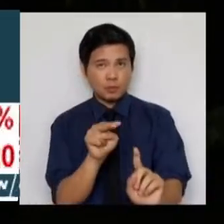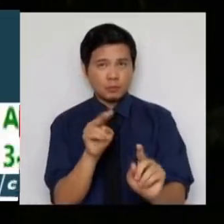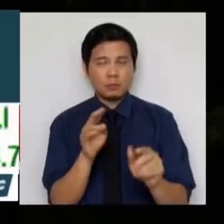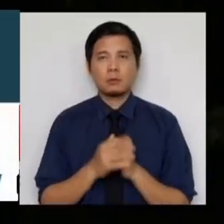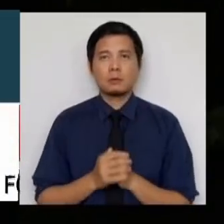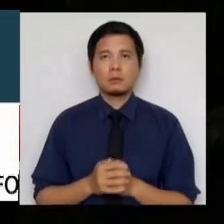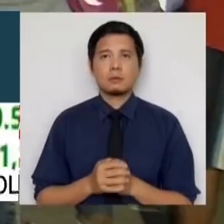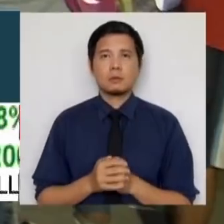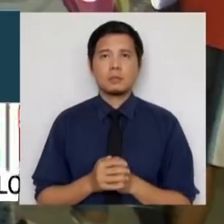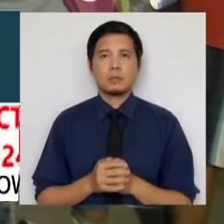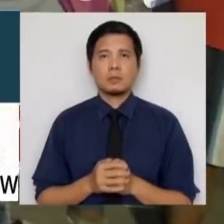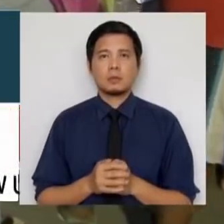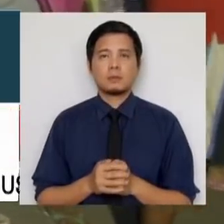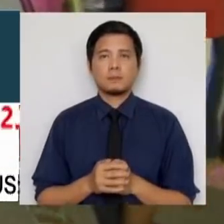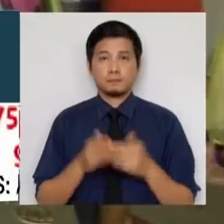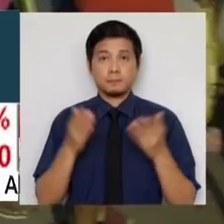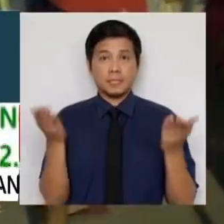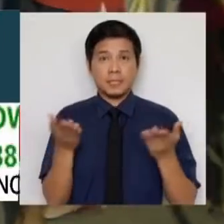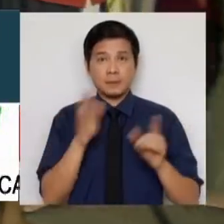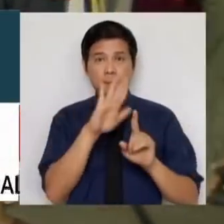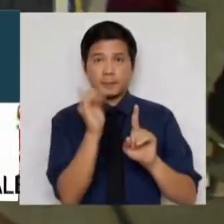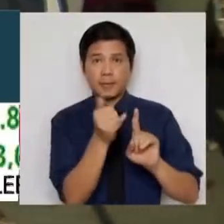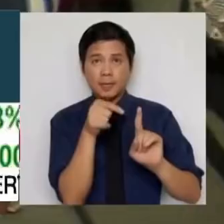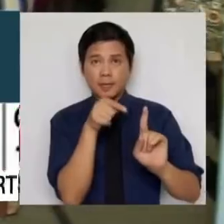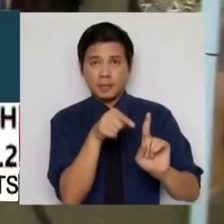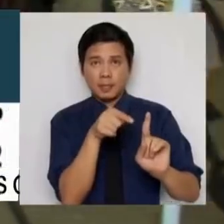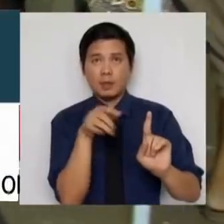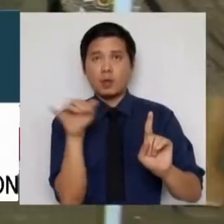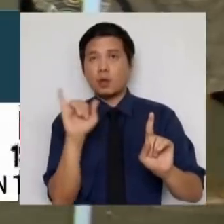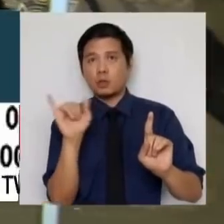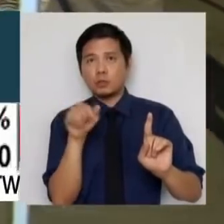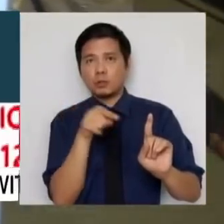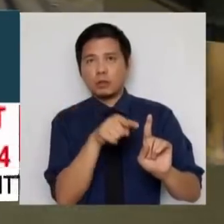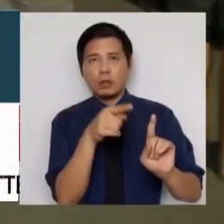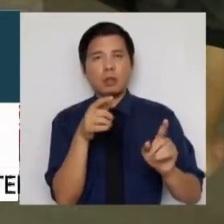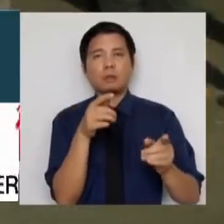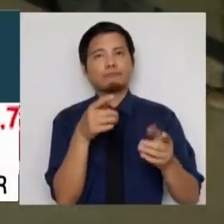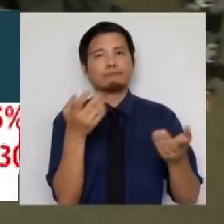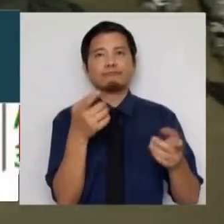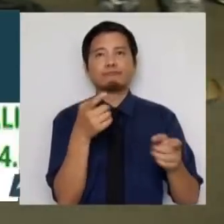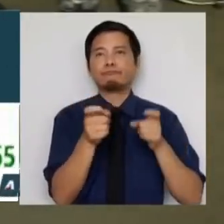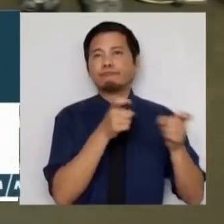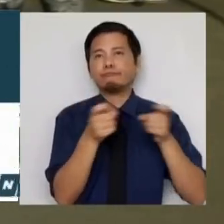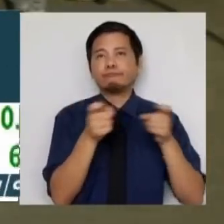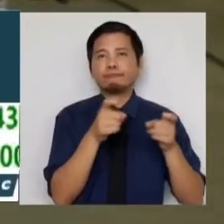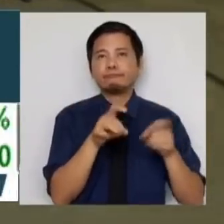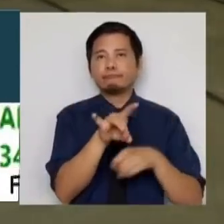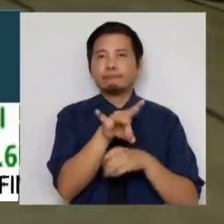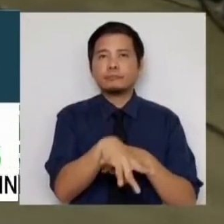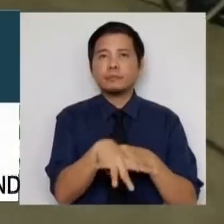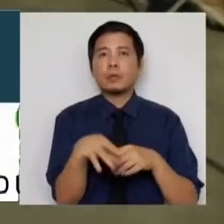because of the size of the barangay and also because of the speed at which